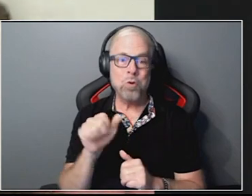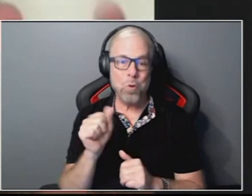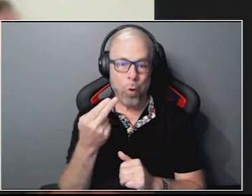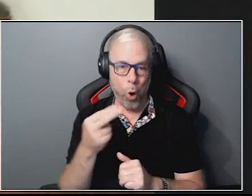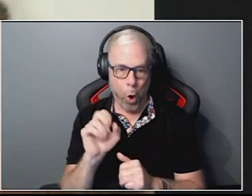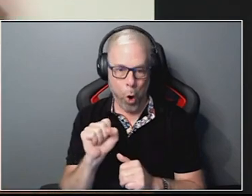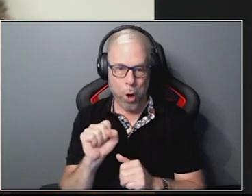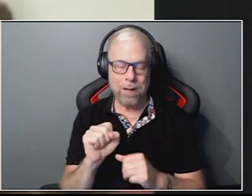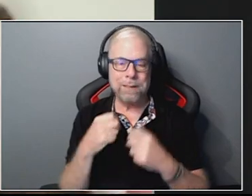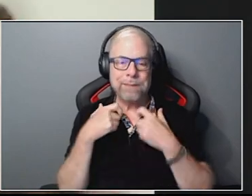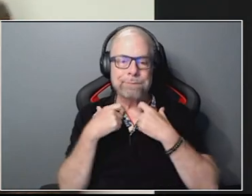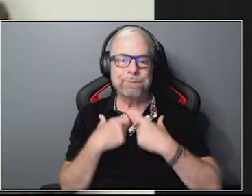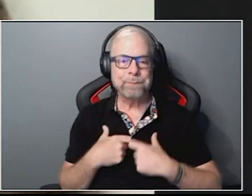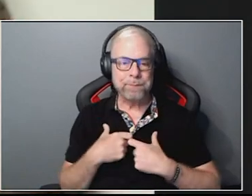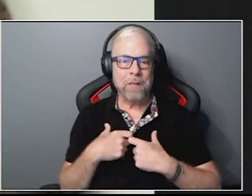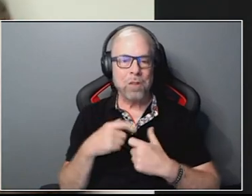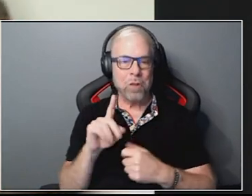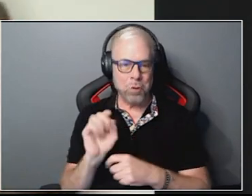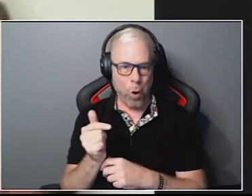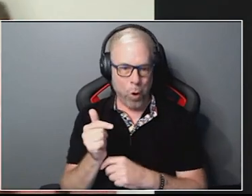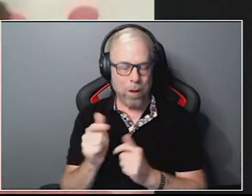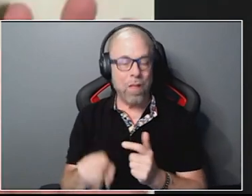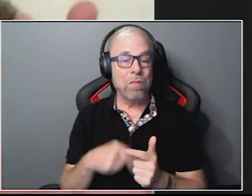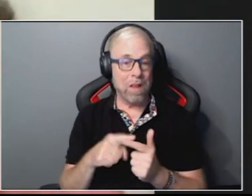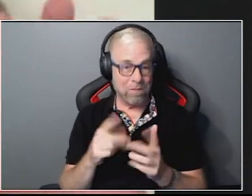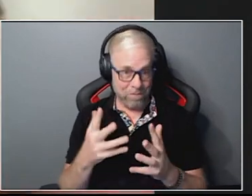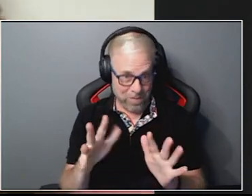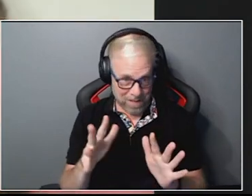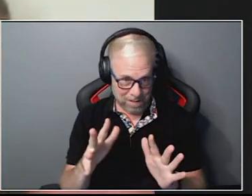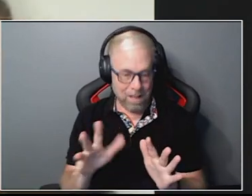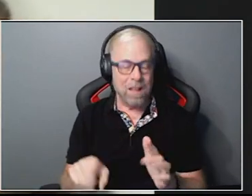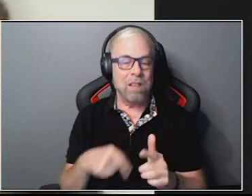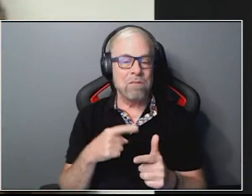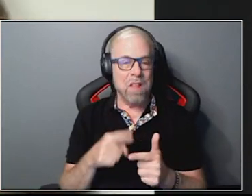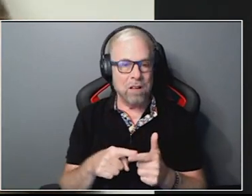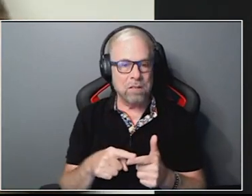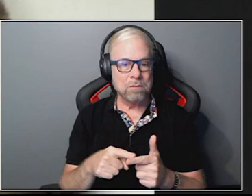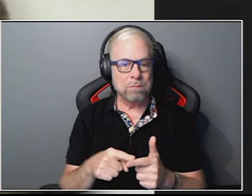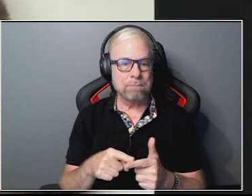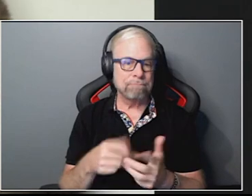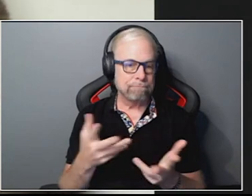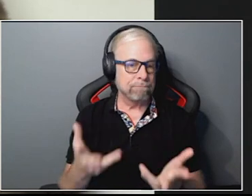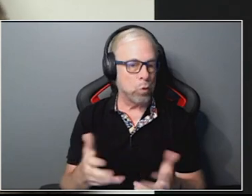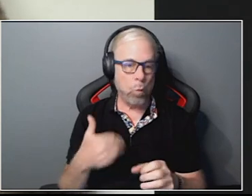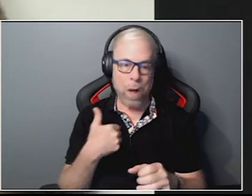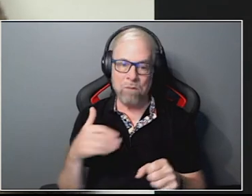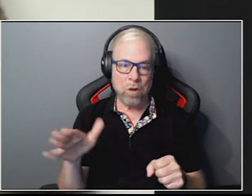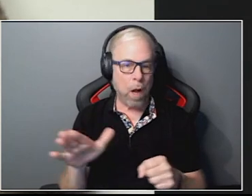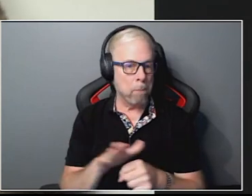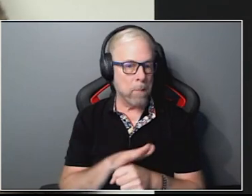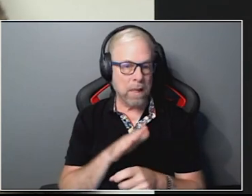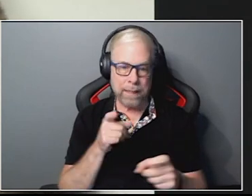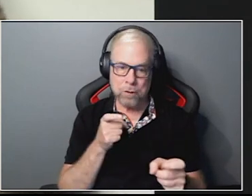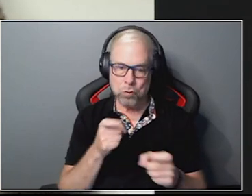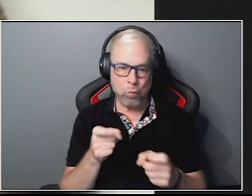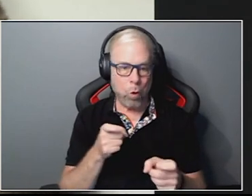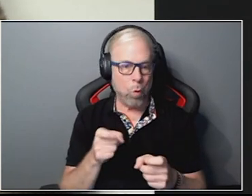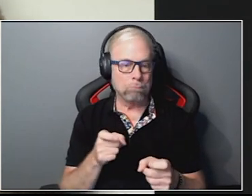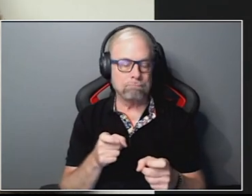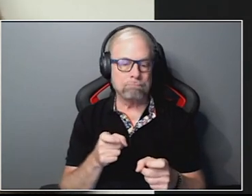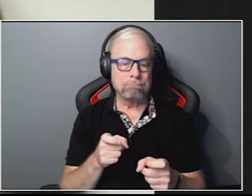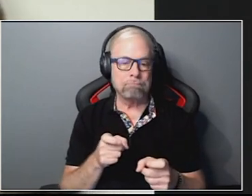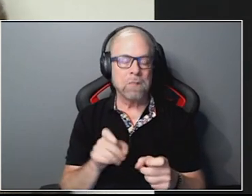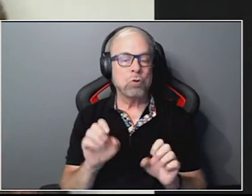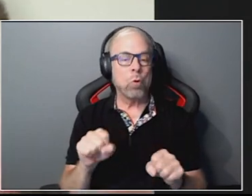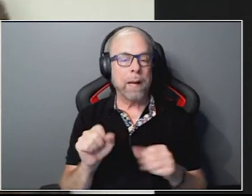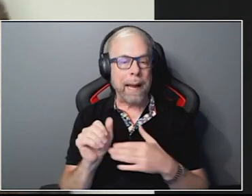And once you get them harnessed, then you have complete control and you can guide them